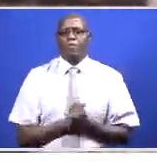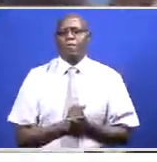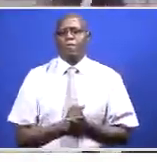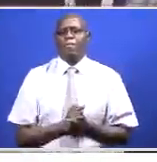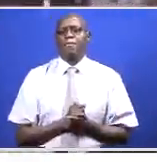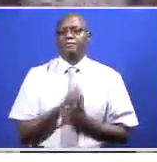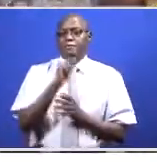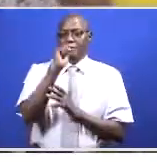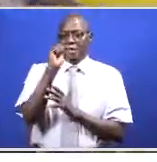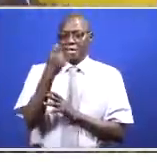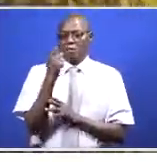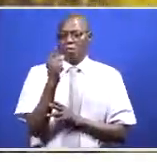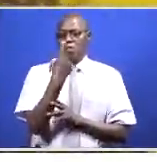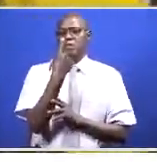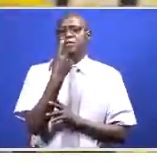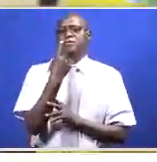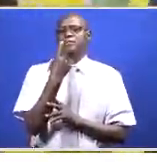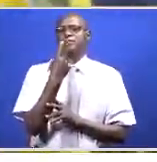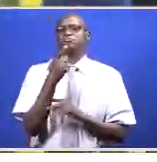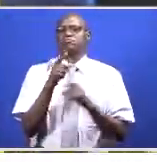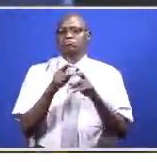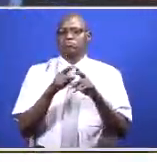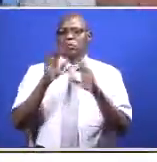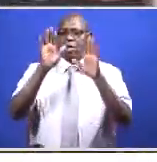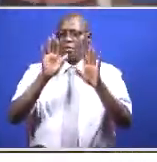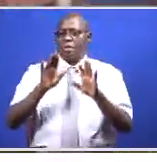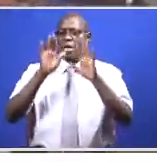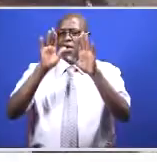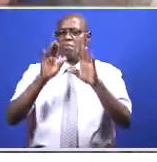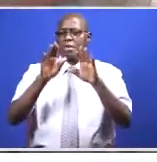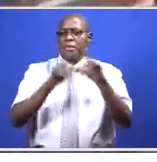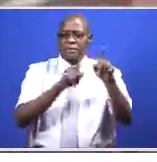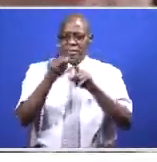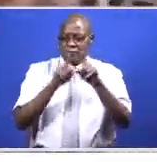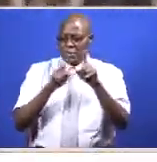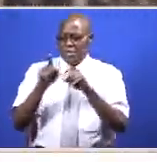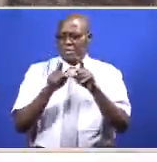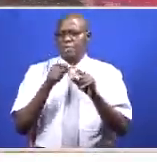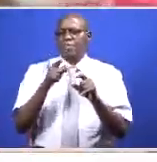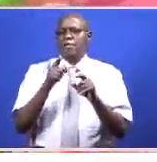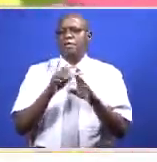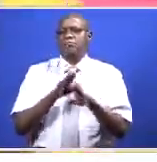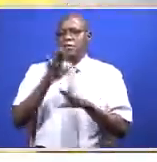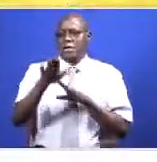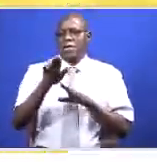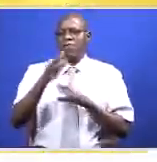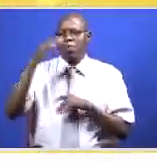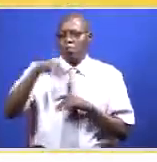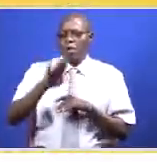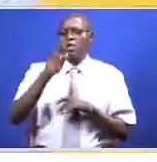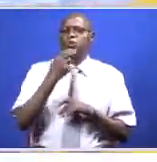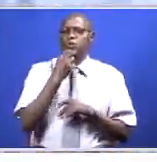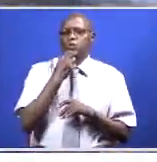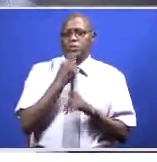Kwanza campaign trail, led by its flag bearer Deputy President William Ruto, pitched camp in Kwale County on Tuesday